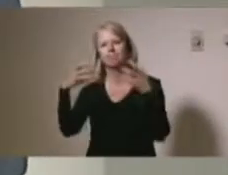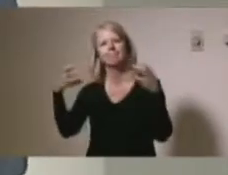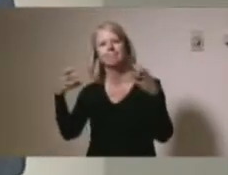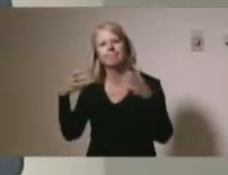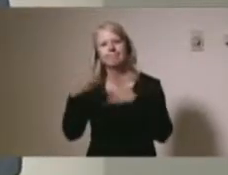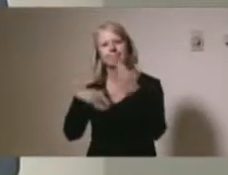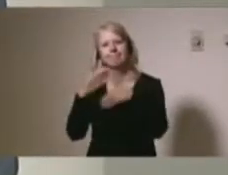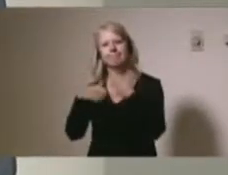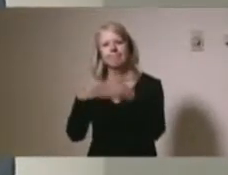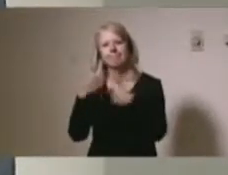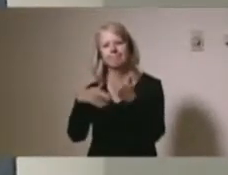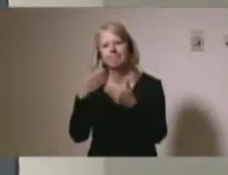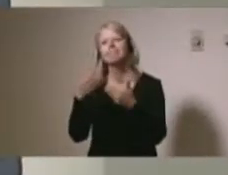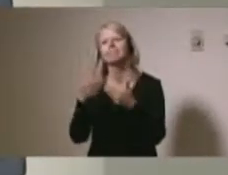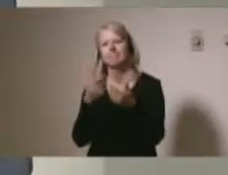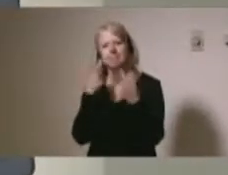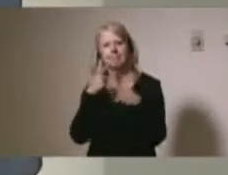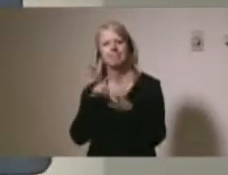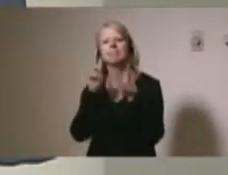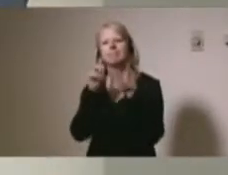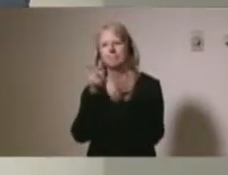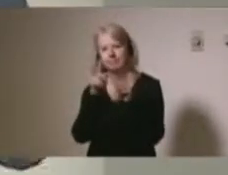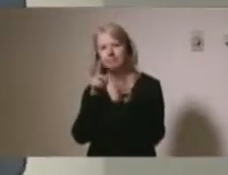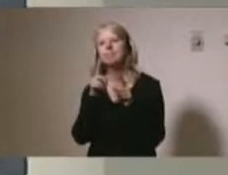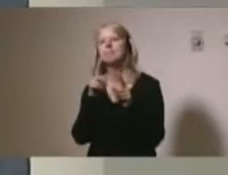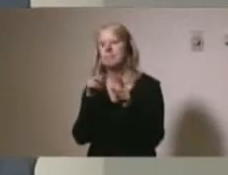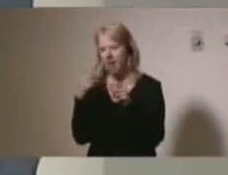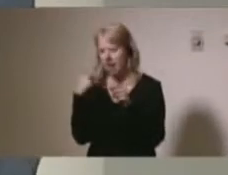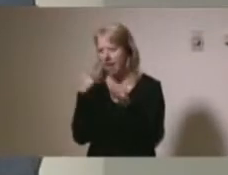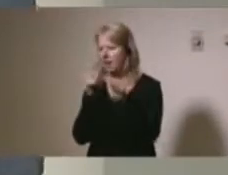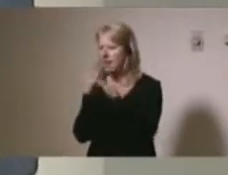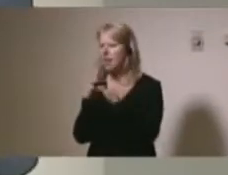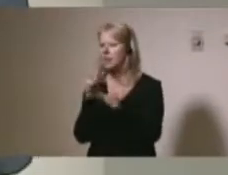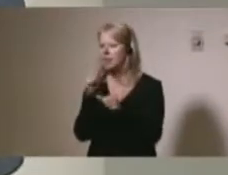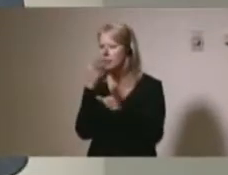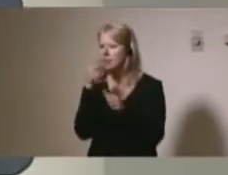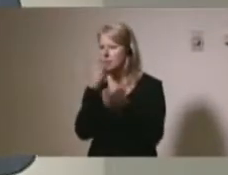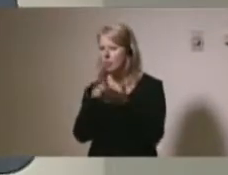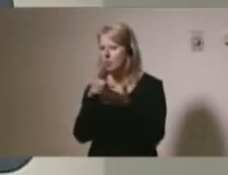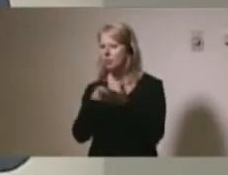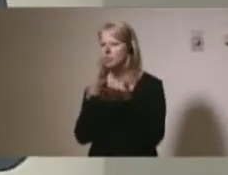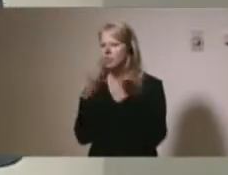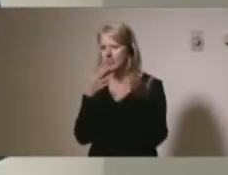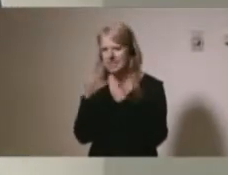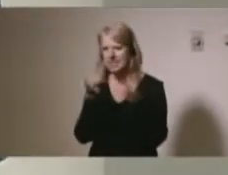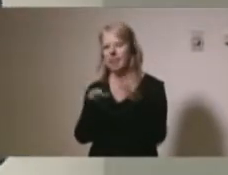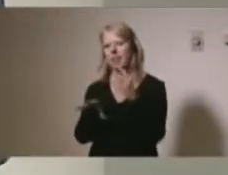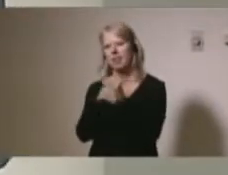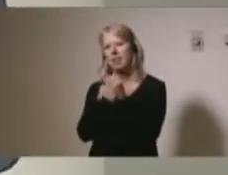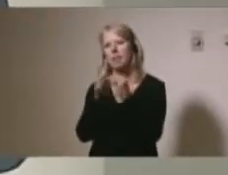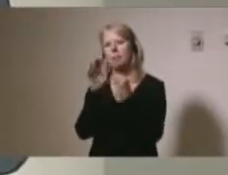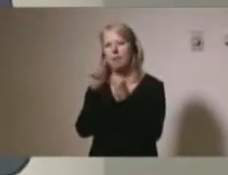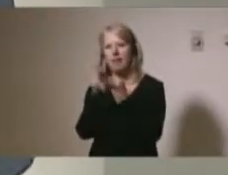have green postal services. Now,